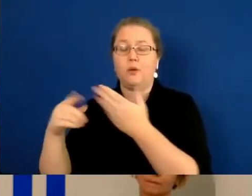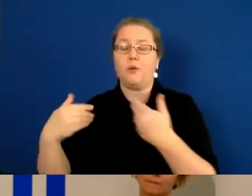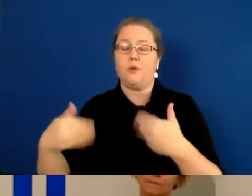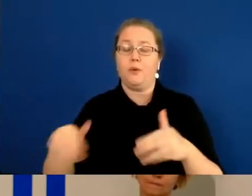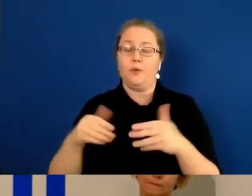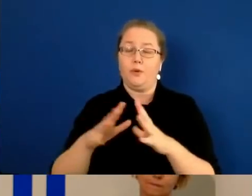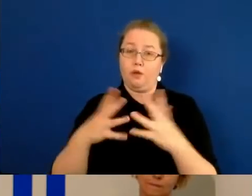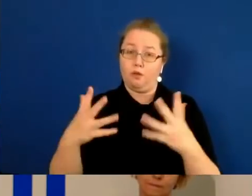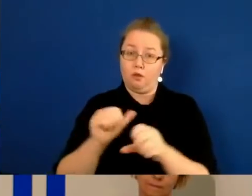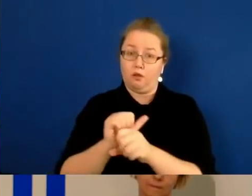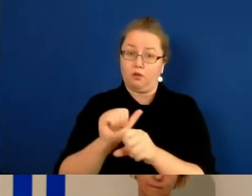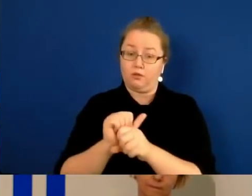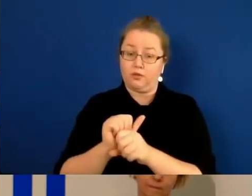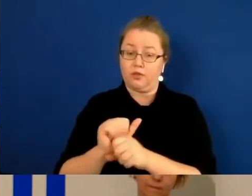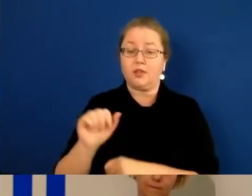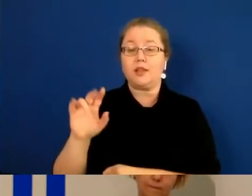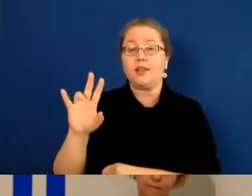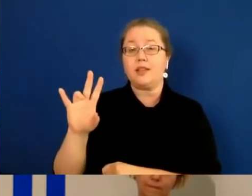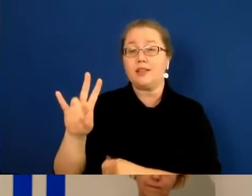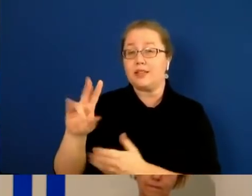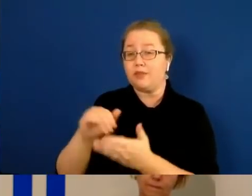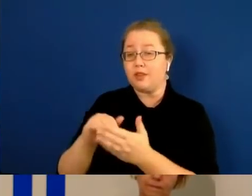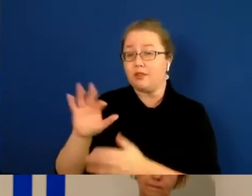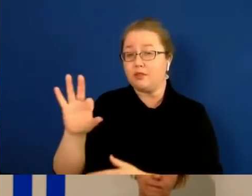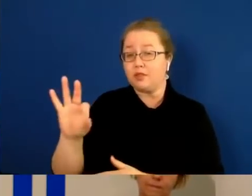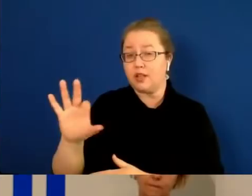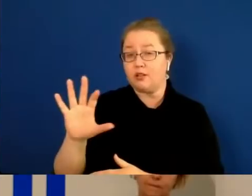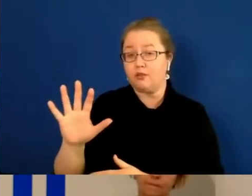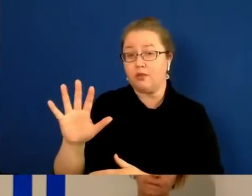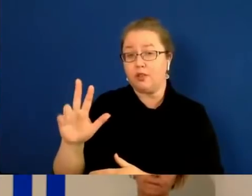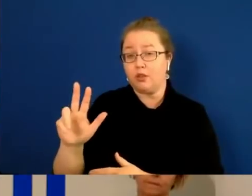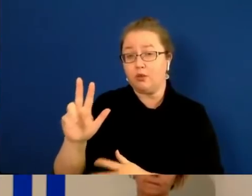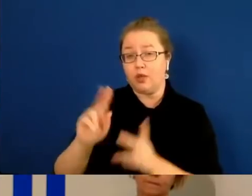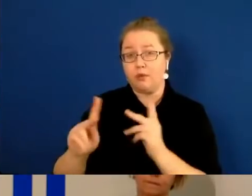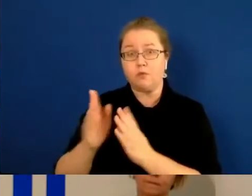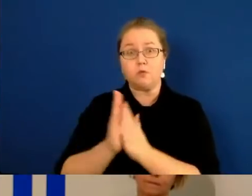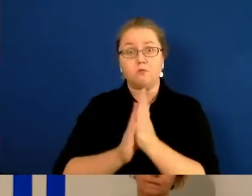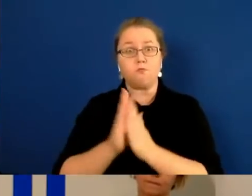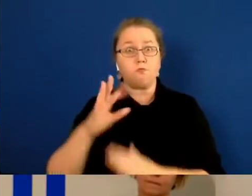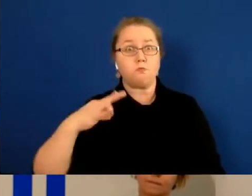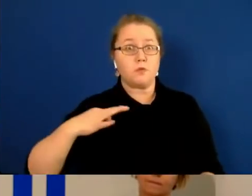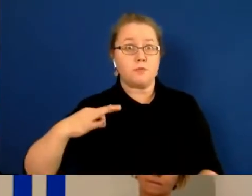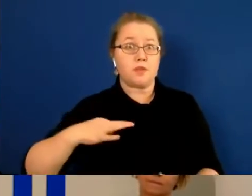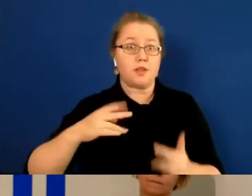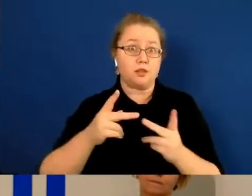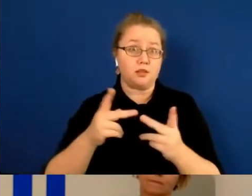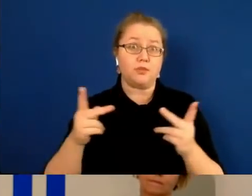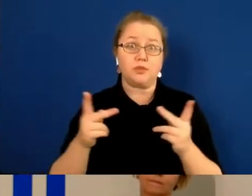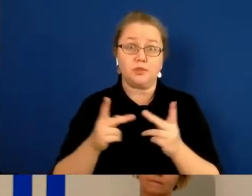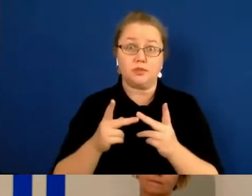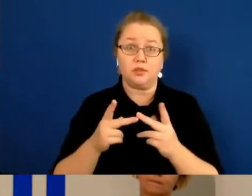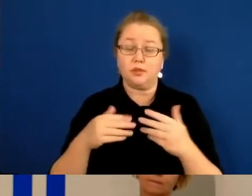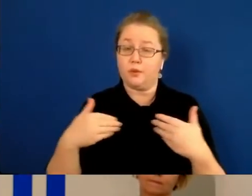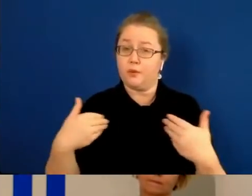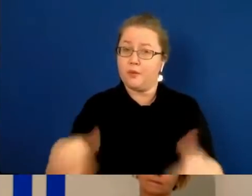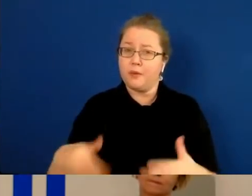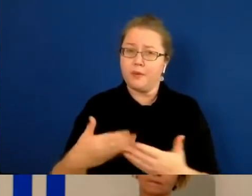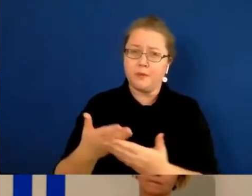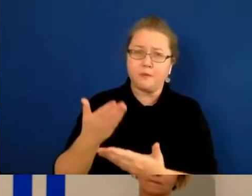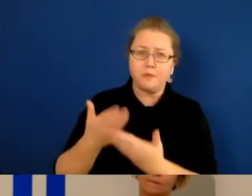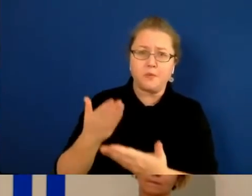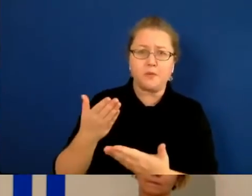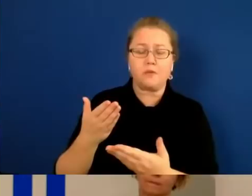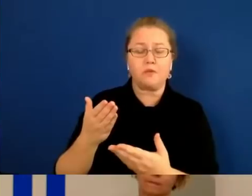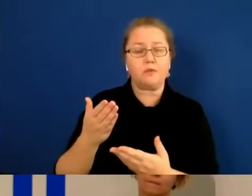in the pipeline. So 523 total hires, 304 candidates in the interview stage, 78 candidates are in the